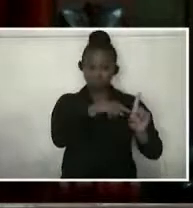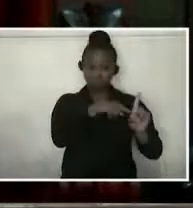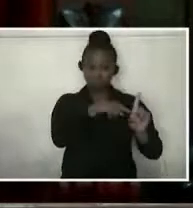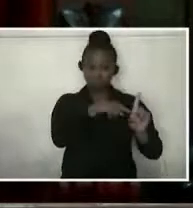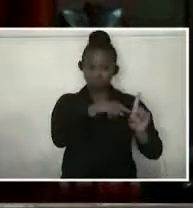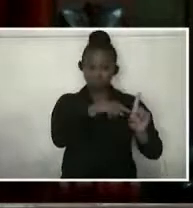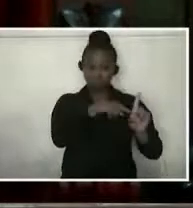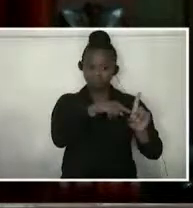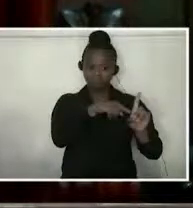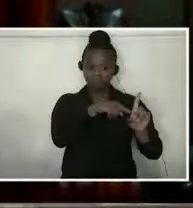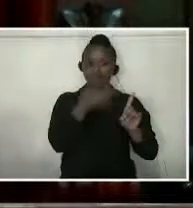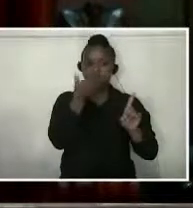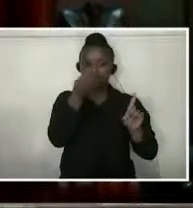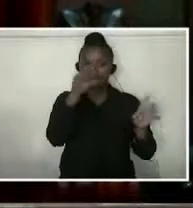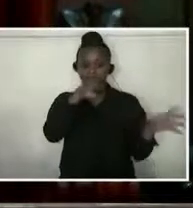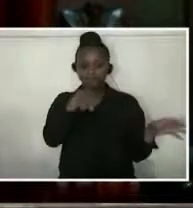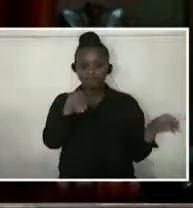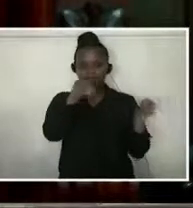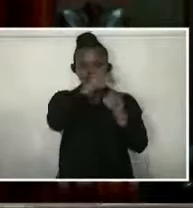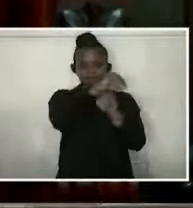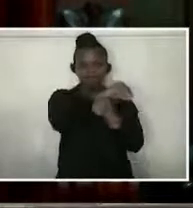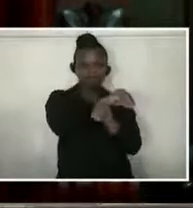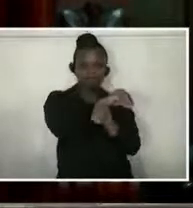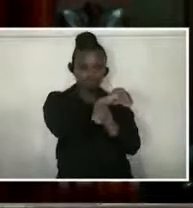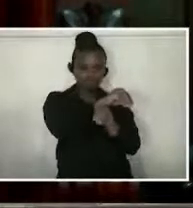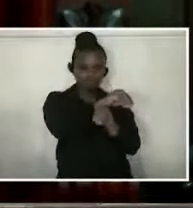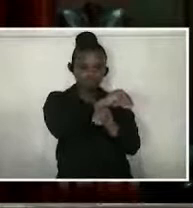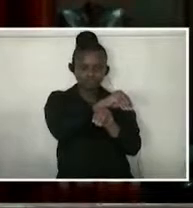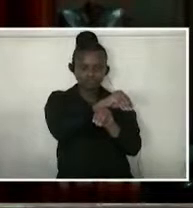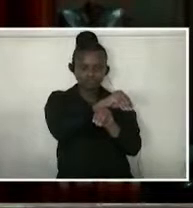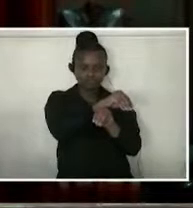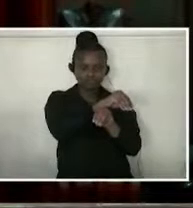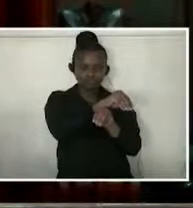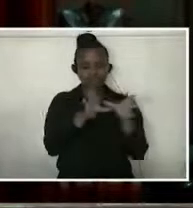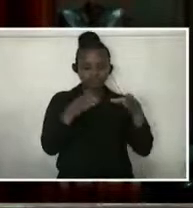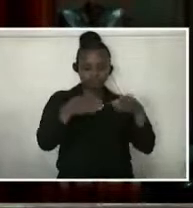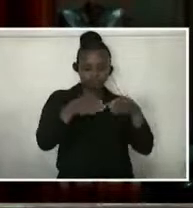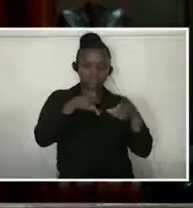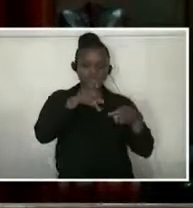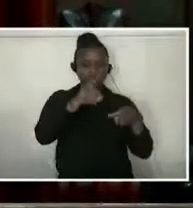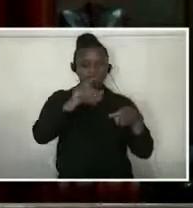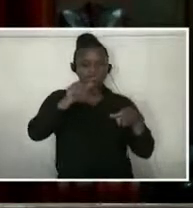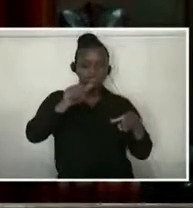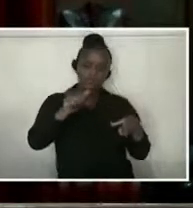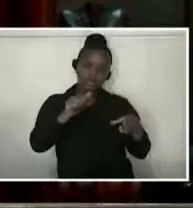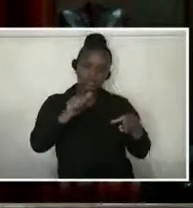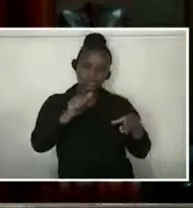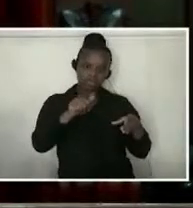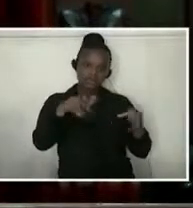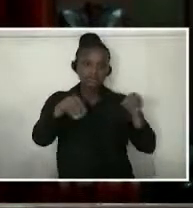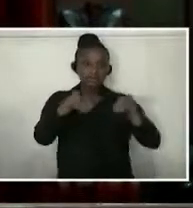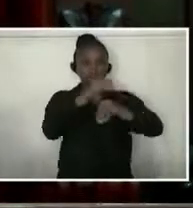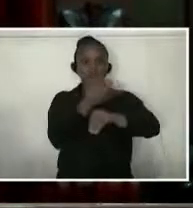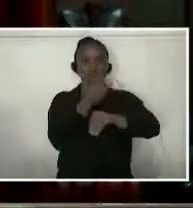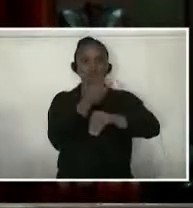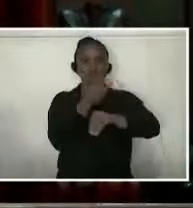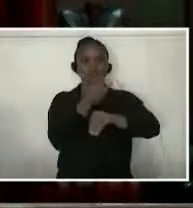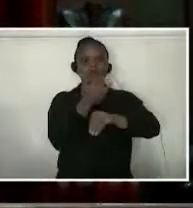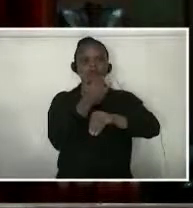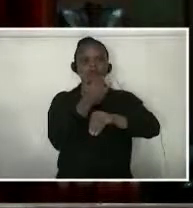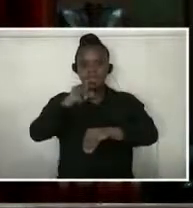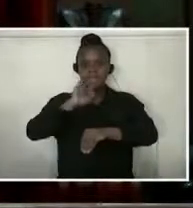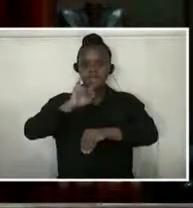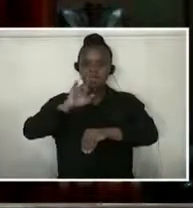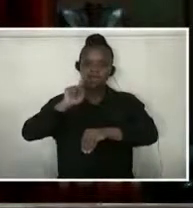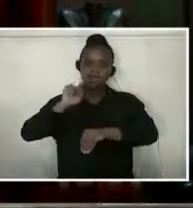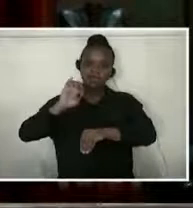the Democratic Alliance by the appointment of Honourable Dr. Aikika, who is the chief